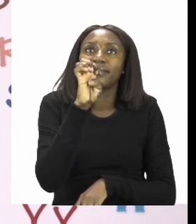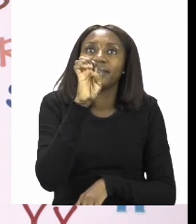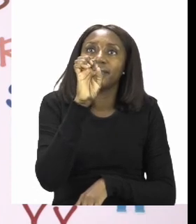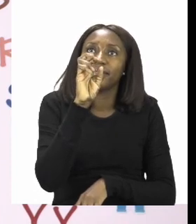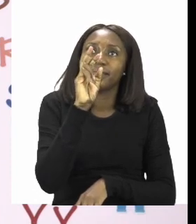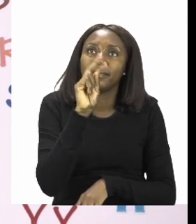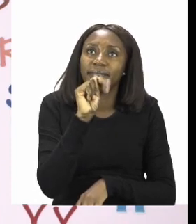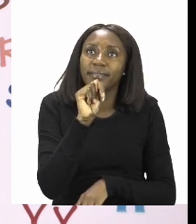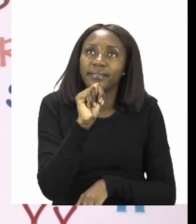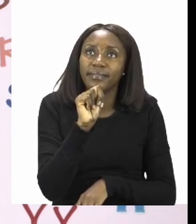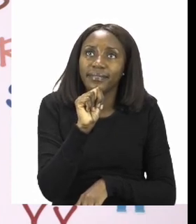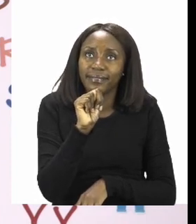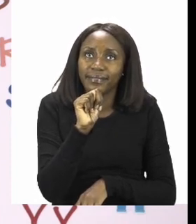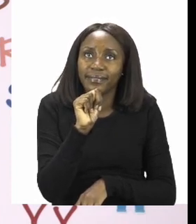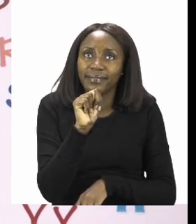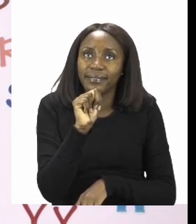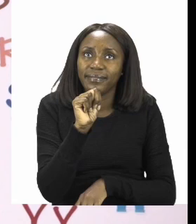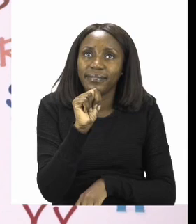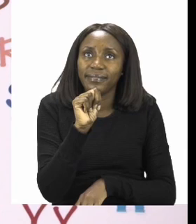our N.